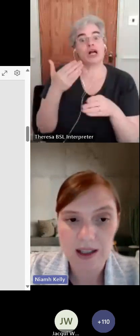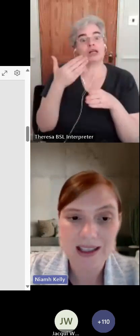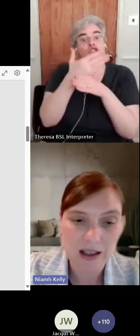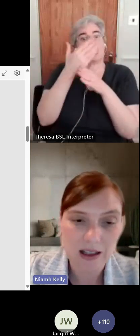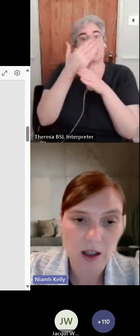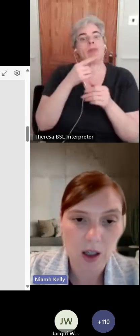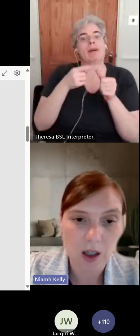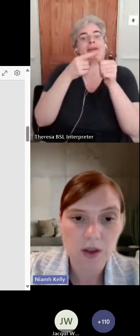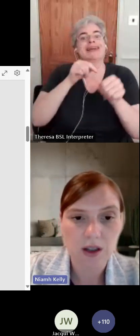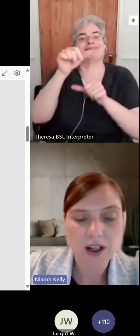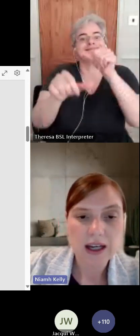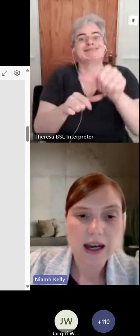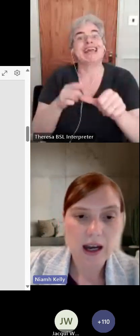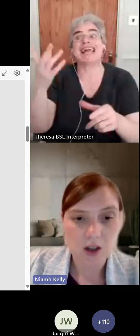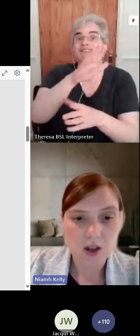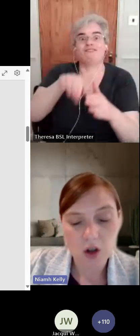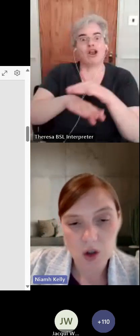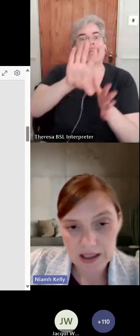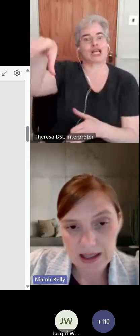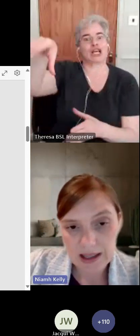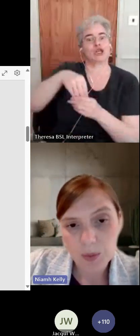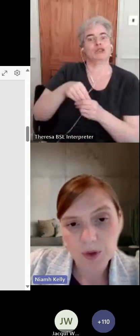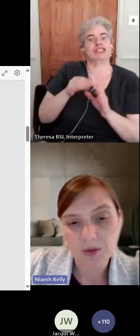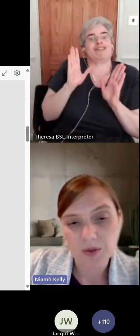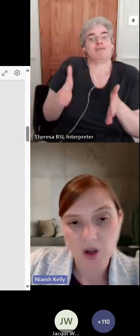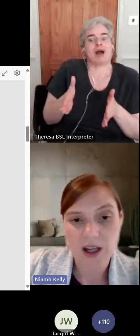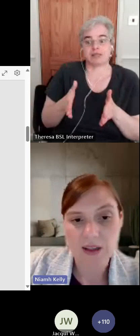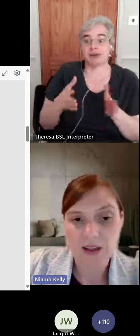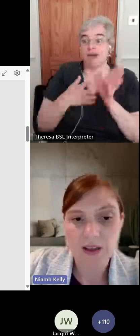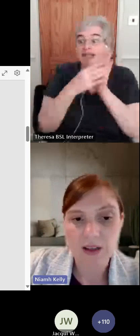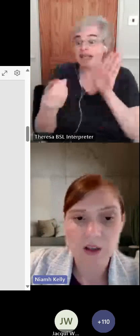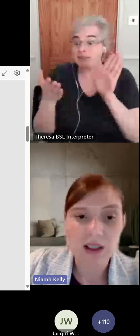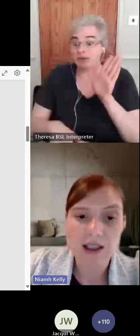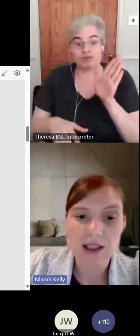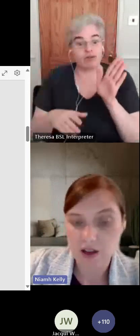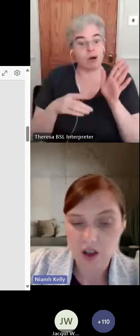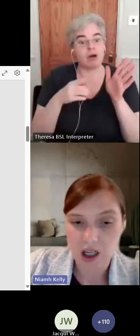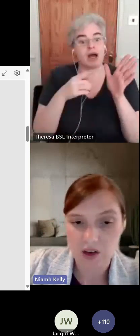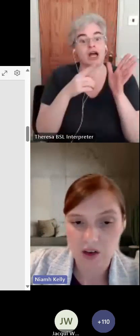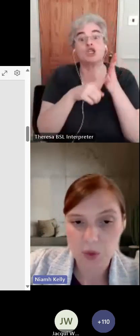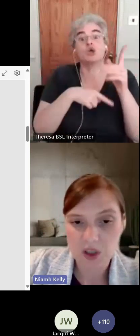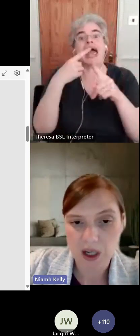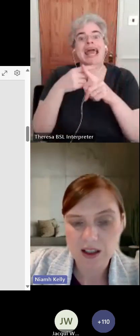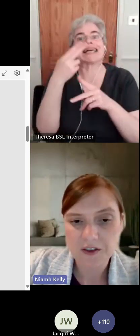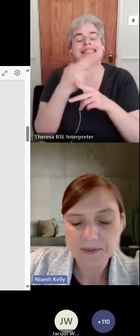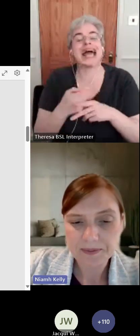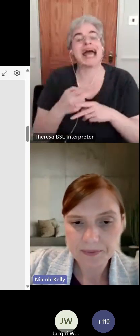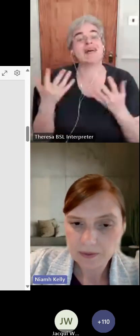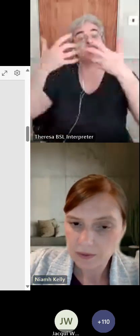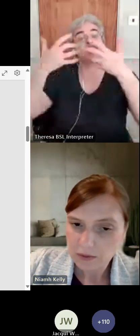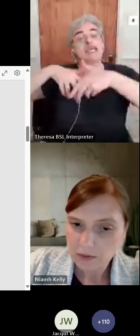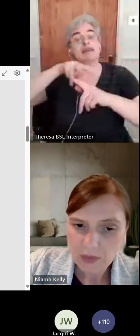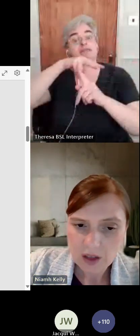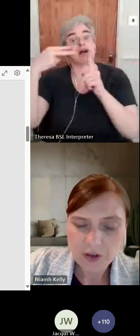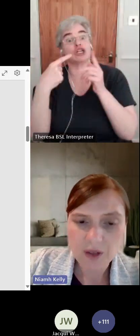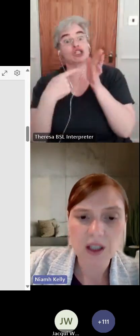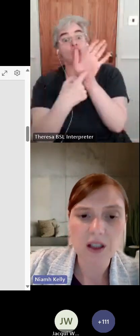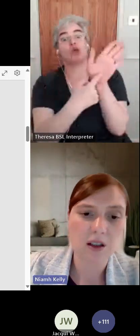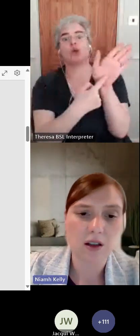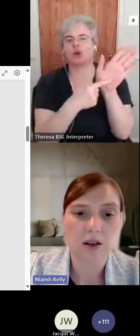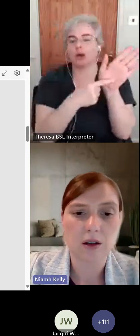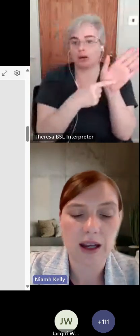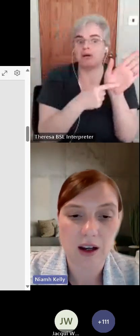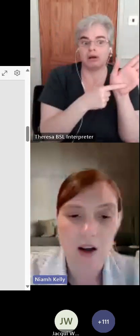application process is inclusive. I'll show you an example from the UX design and the engineering perspective.